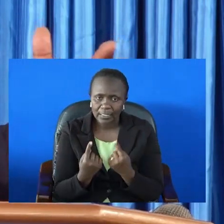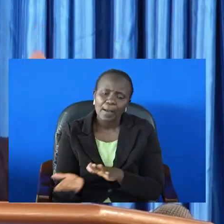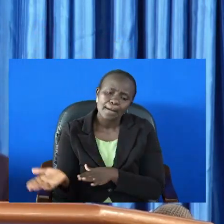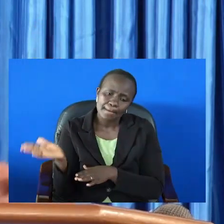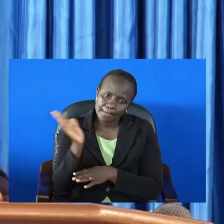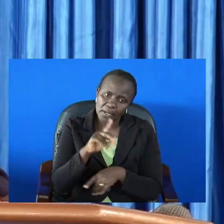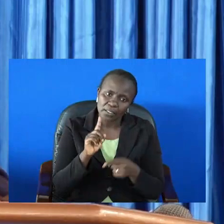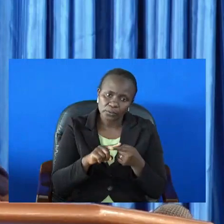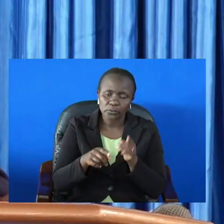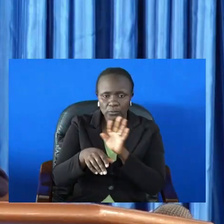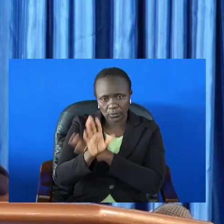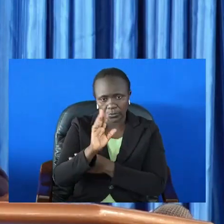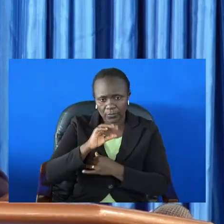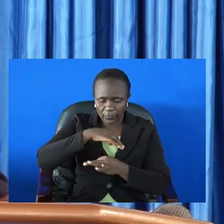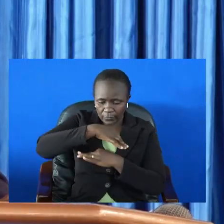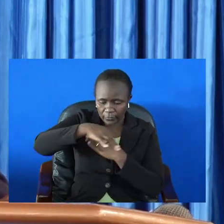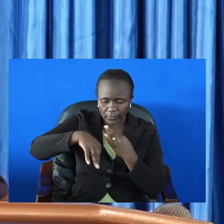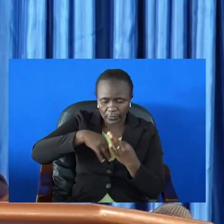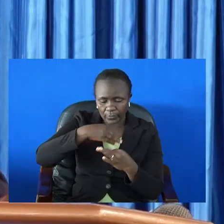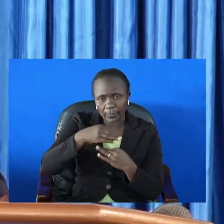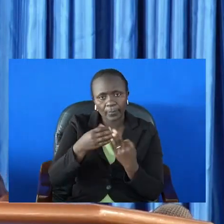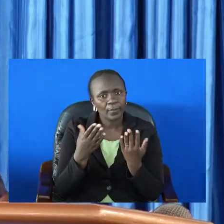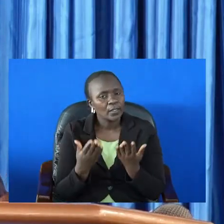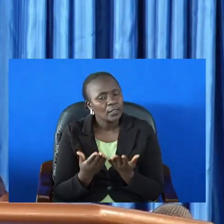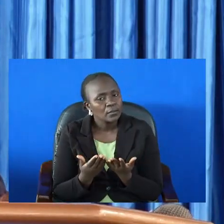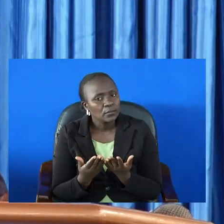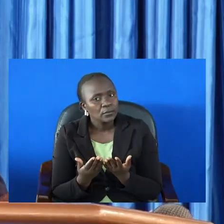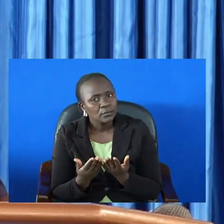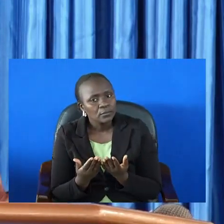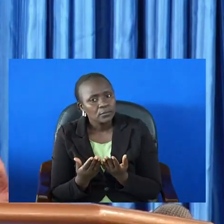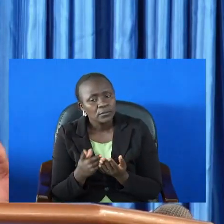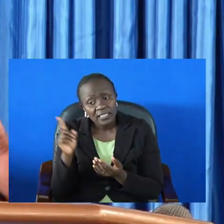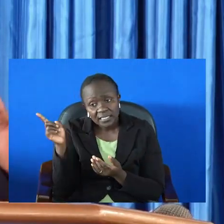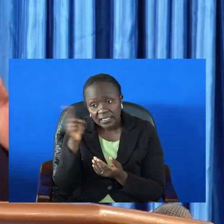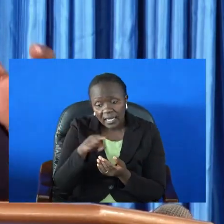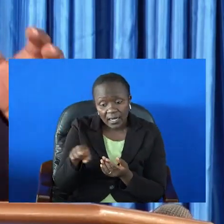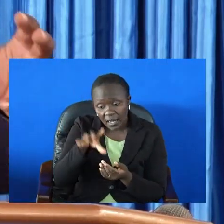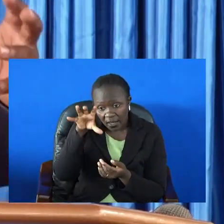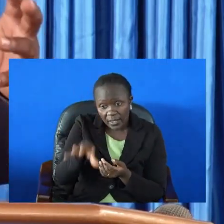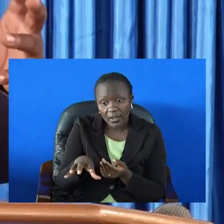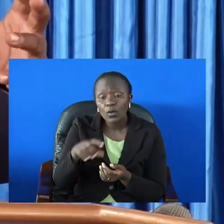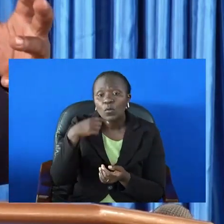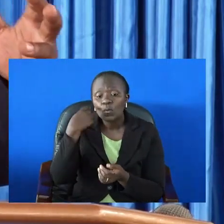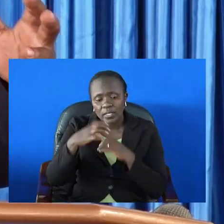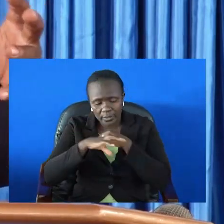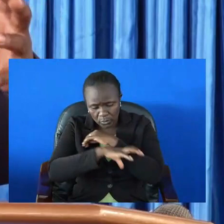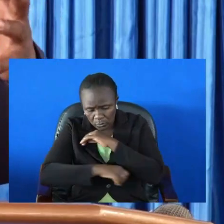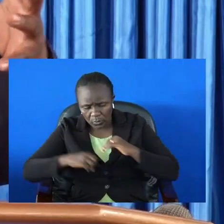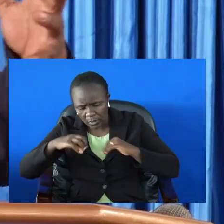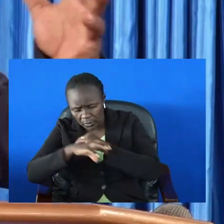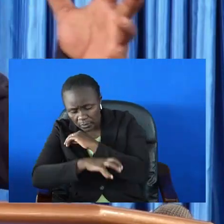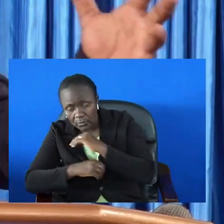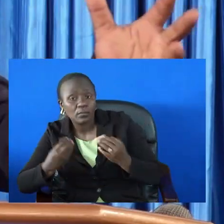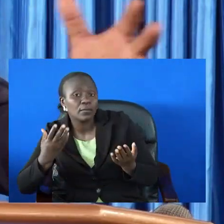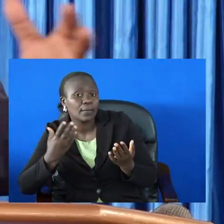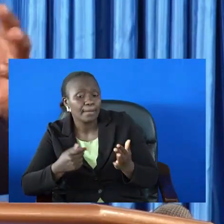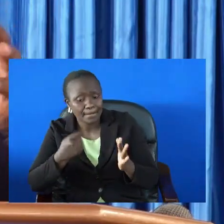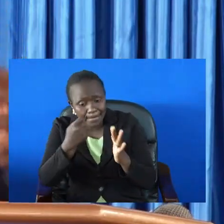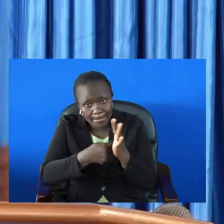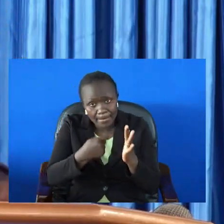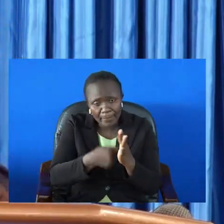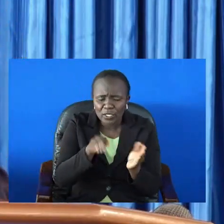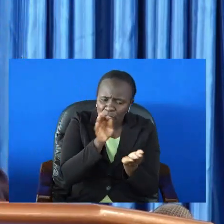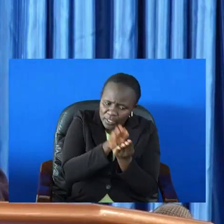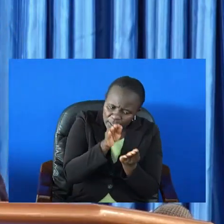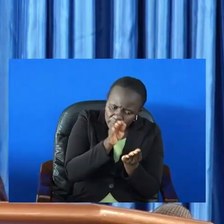restored fellowship. We have Zacchaeus in the Bible. Zacchaeus, who had stolen, who had actually equipped a lot